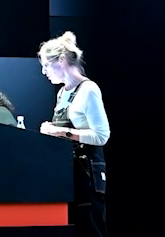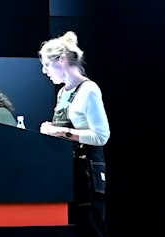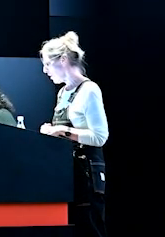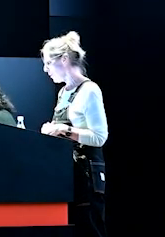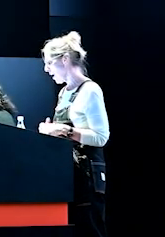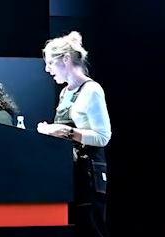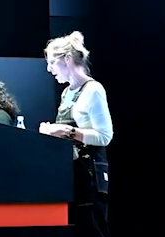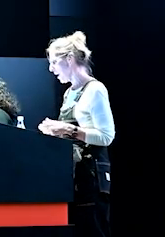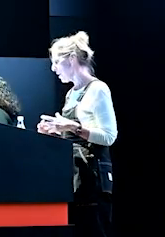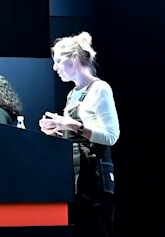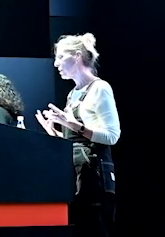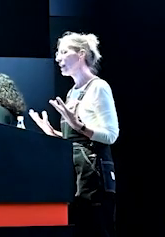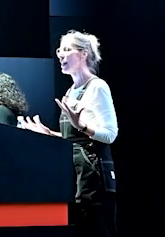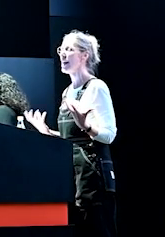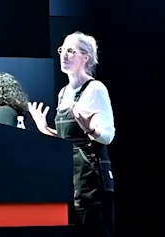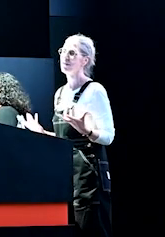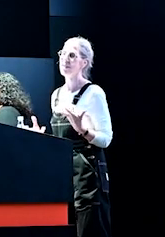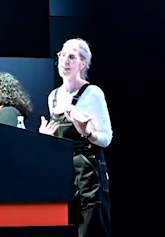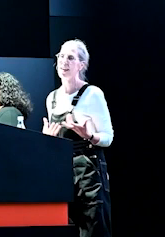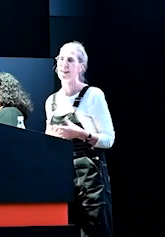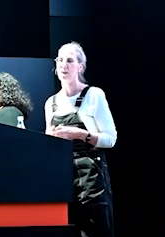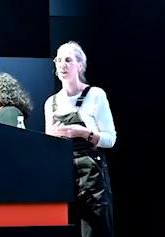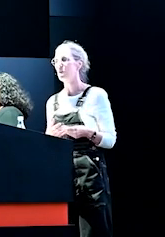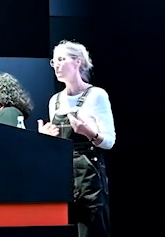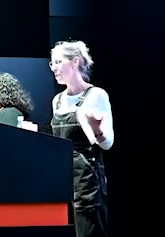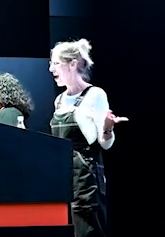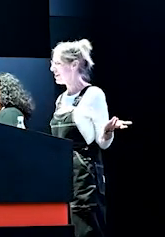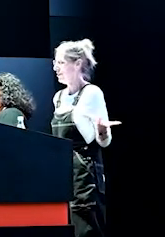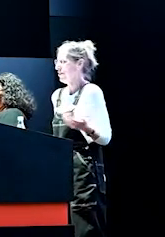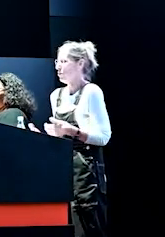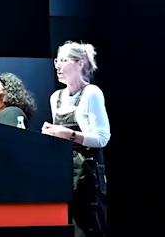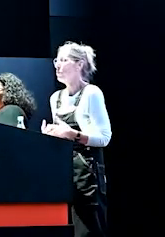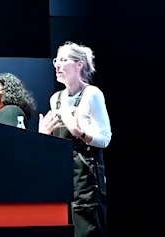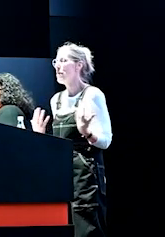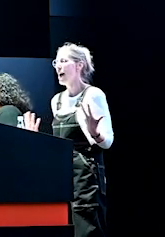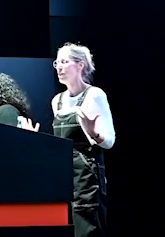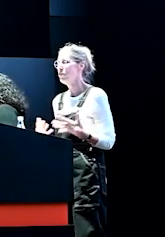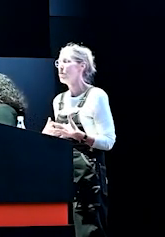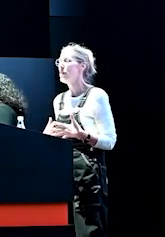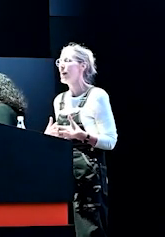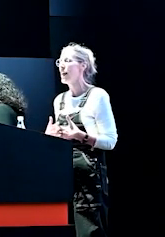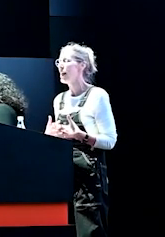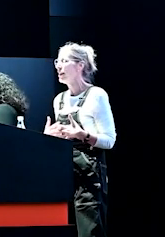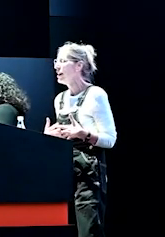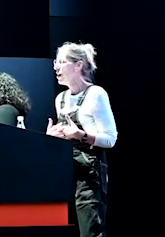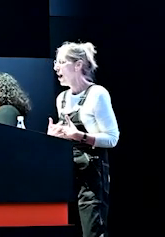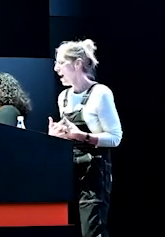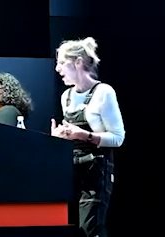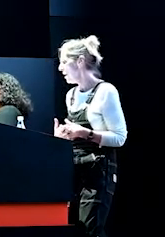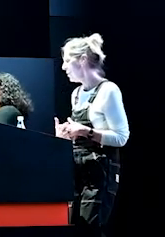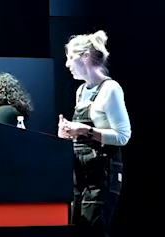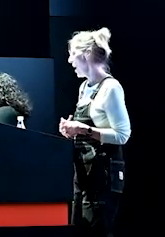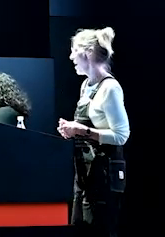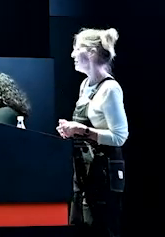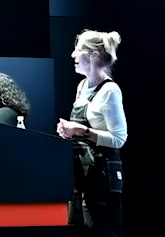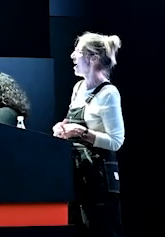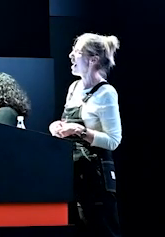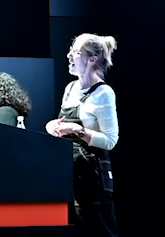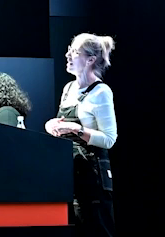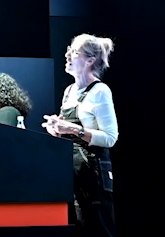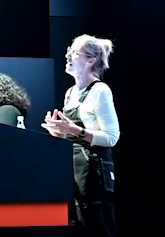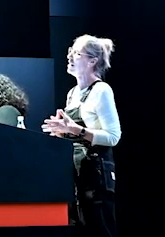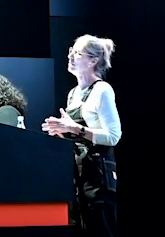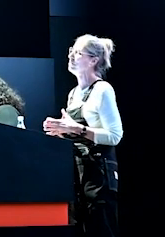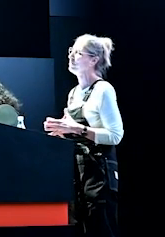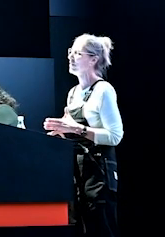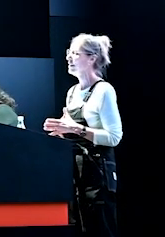And so I really was thinking, like, what matters? What matters to me, and how has